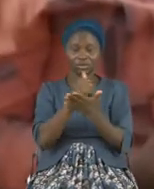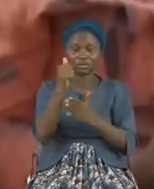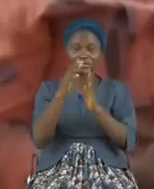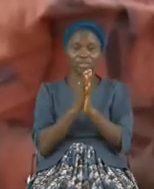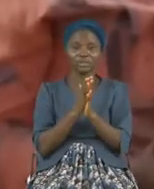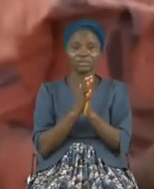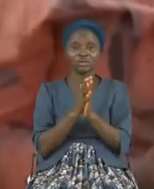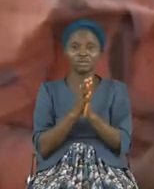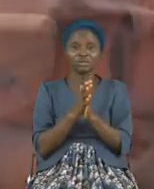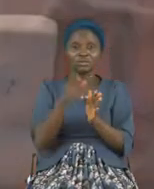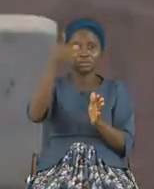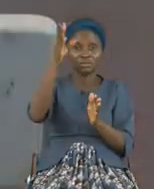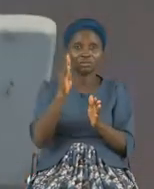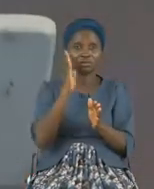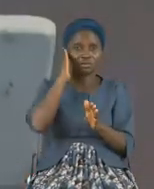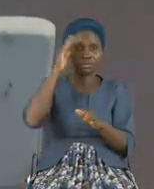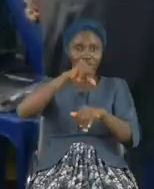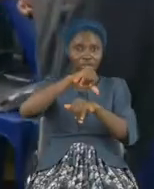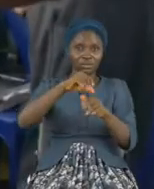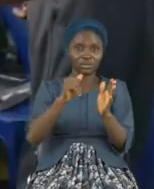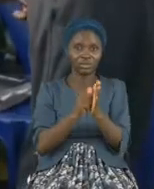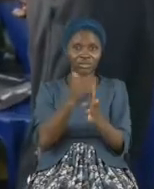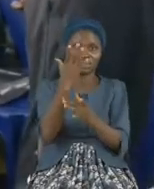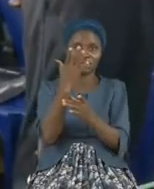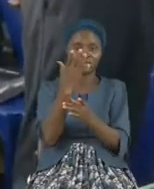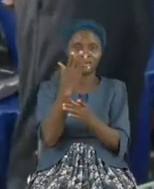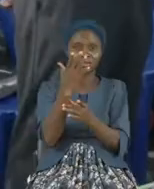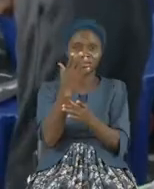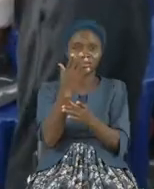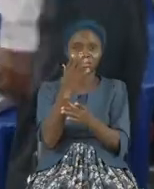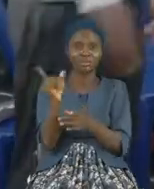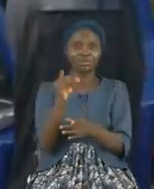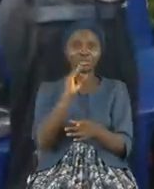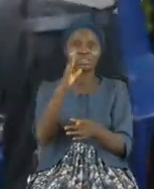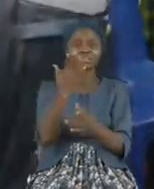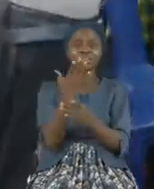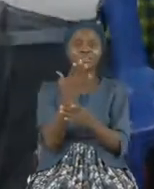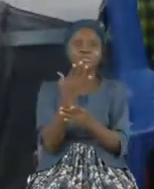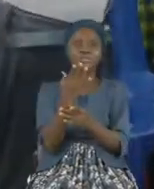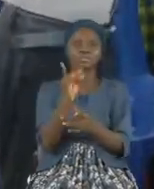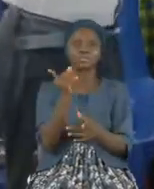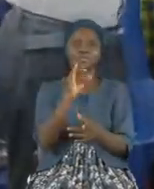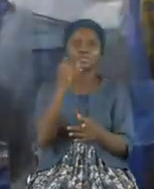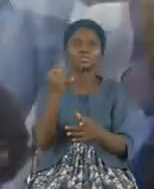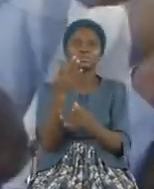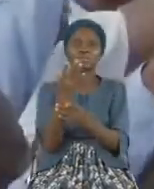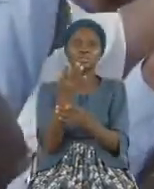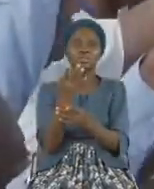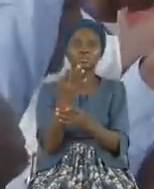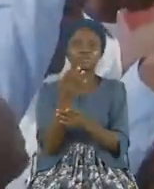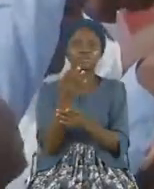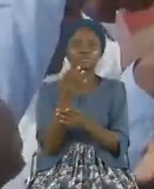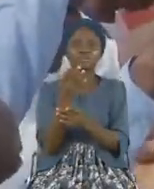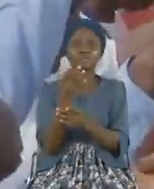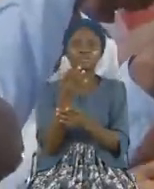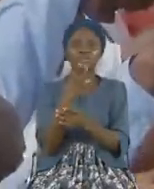God will anoint that hand. Where is the anointed hand there? And then the name of Jesus will